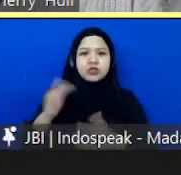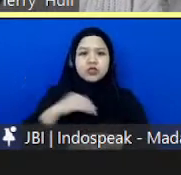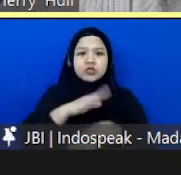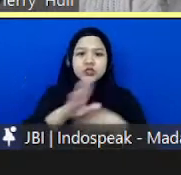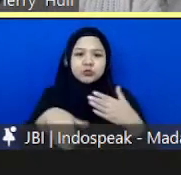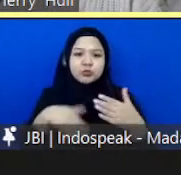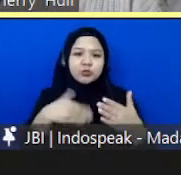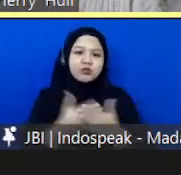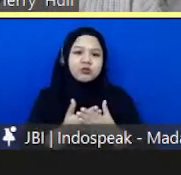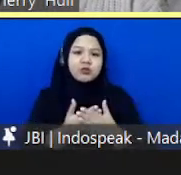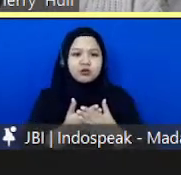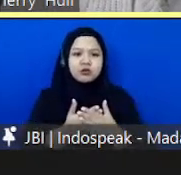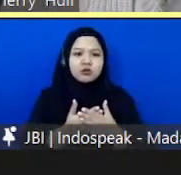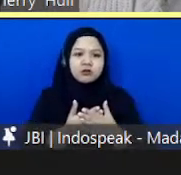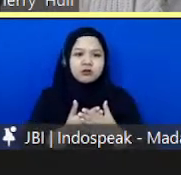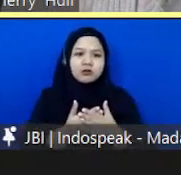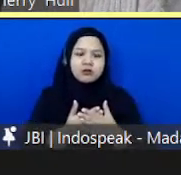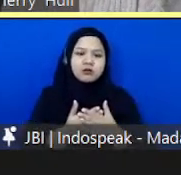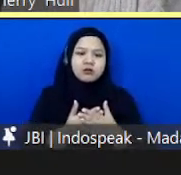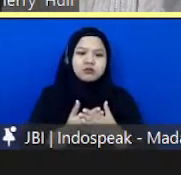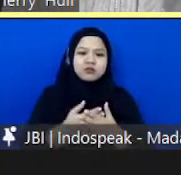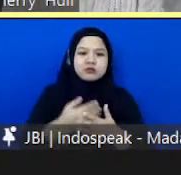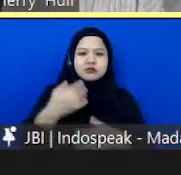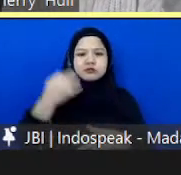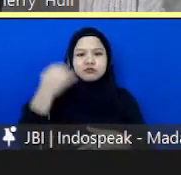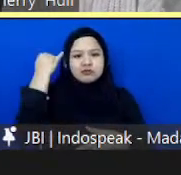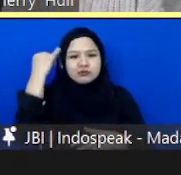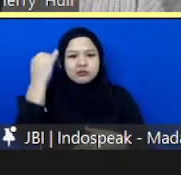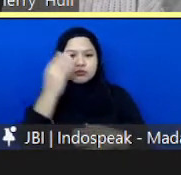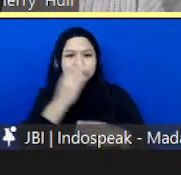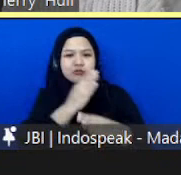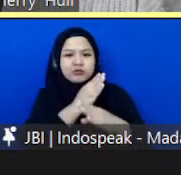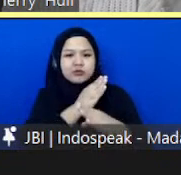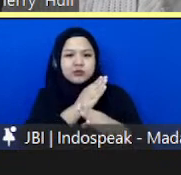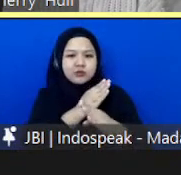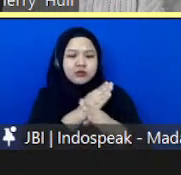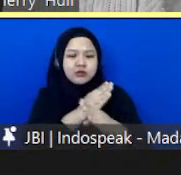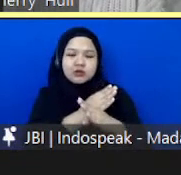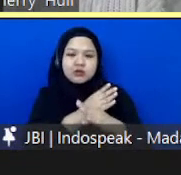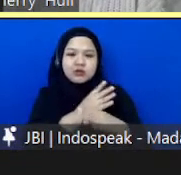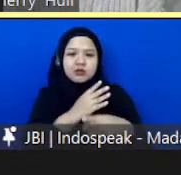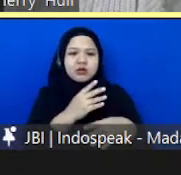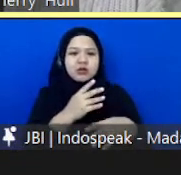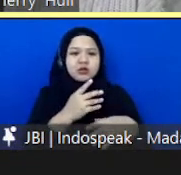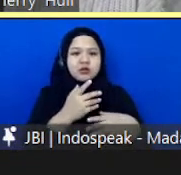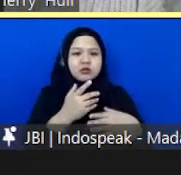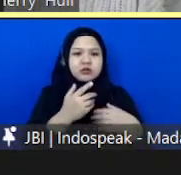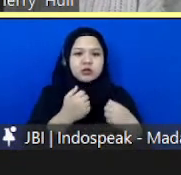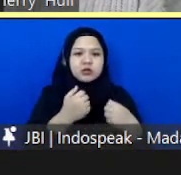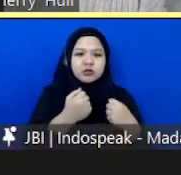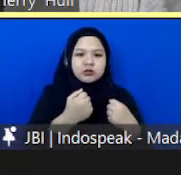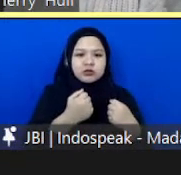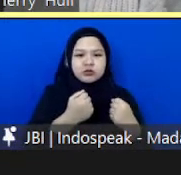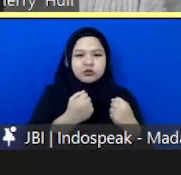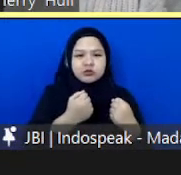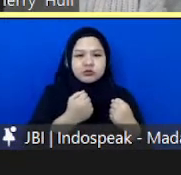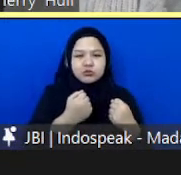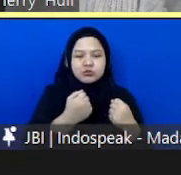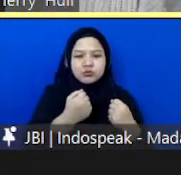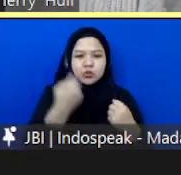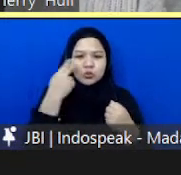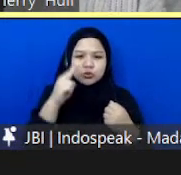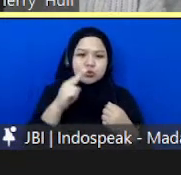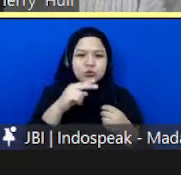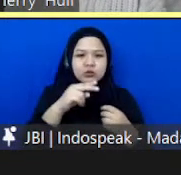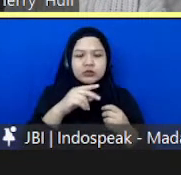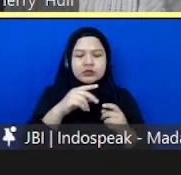of preserving people's health during the census collection was